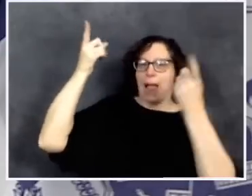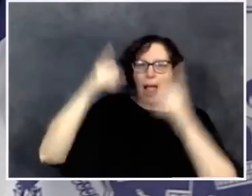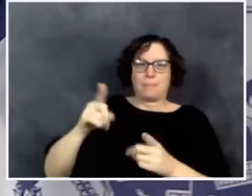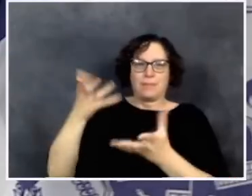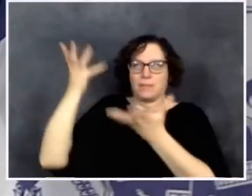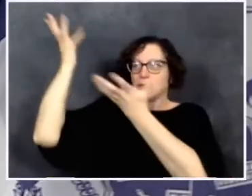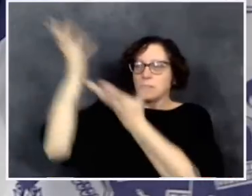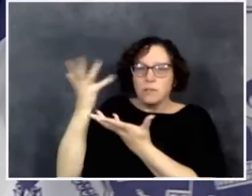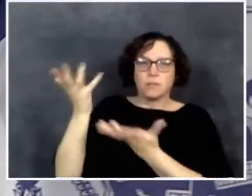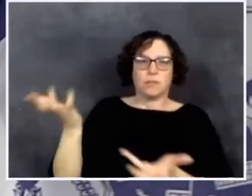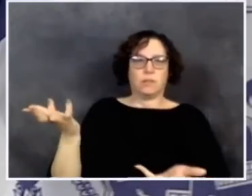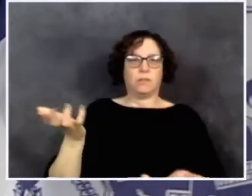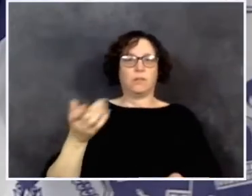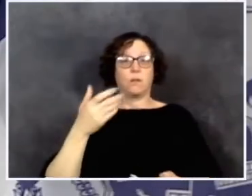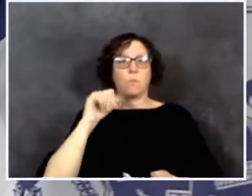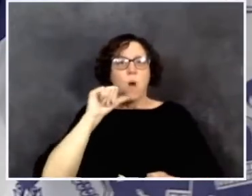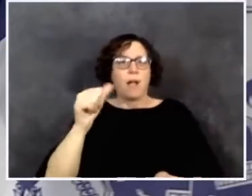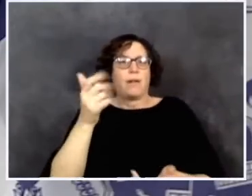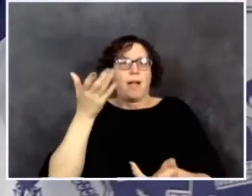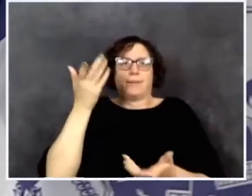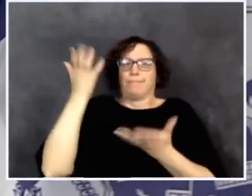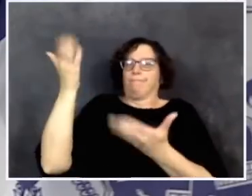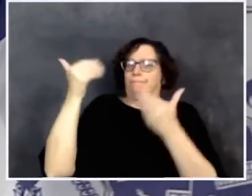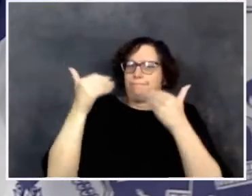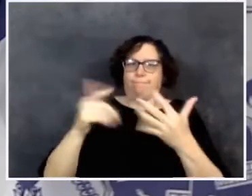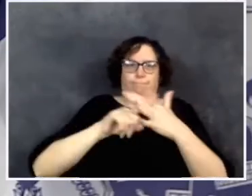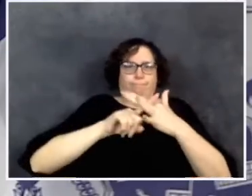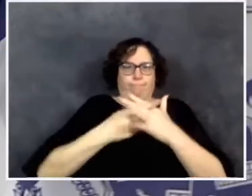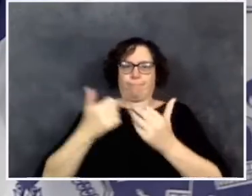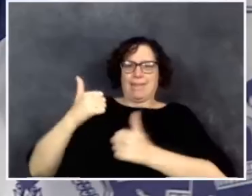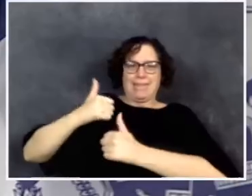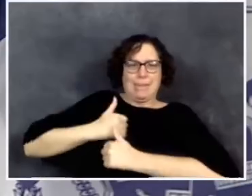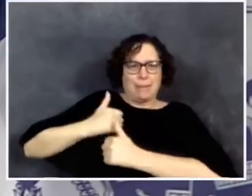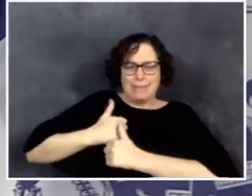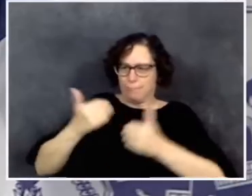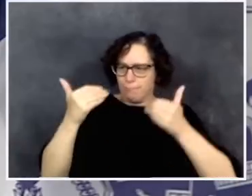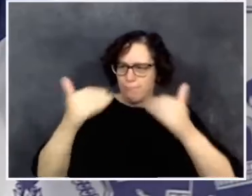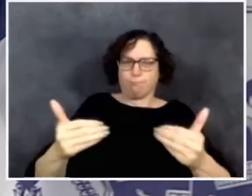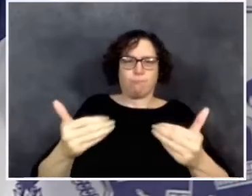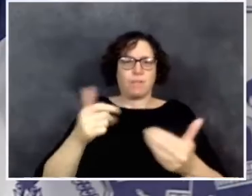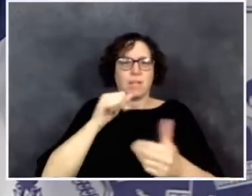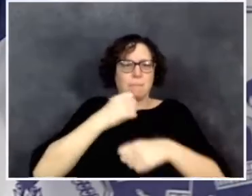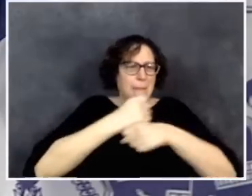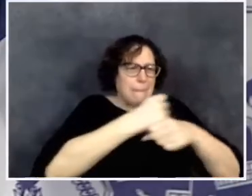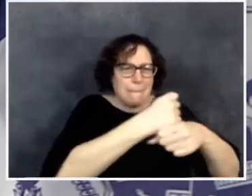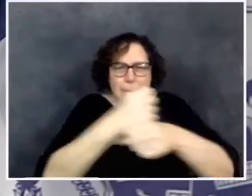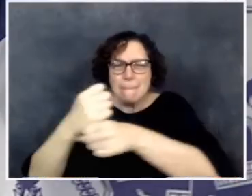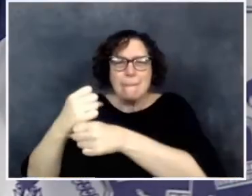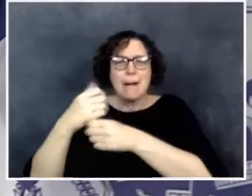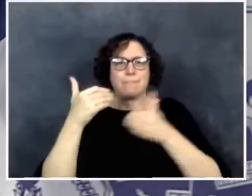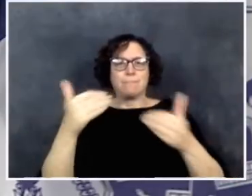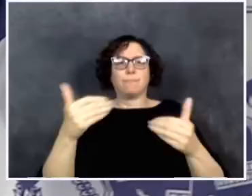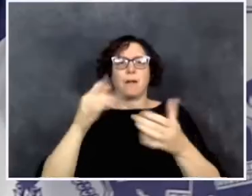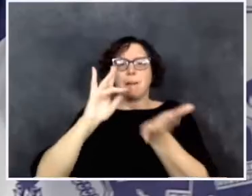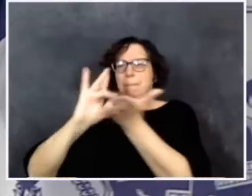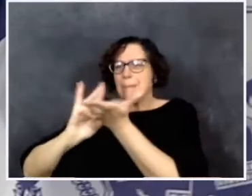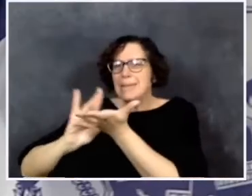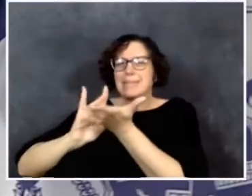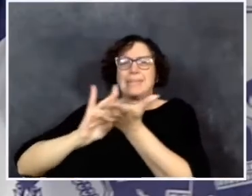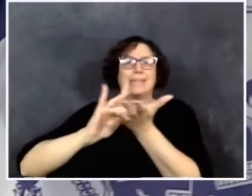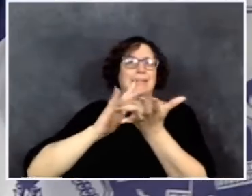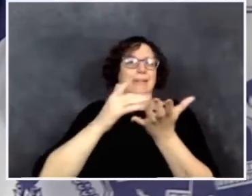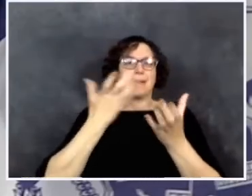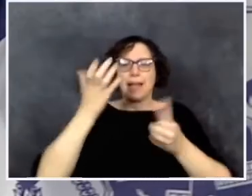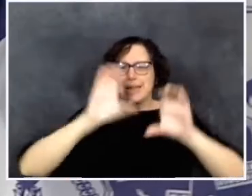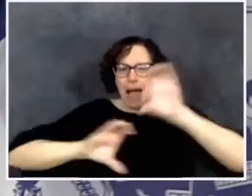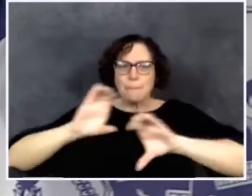all factories of whatever appropriate type, medical, chemical, pharmaceutical, you name it, to ensuring that we had ample testing?